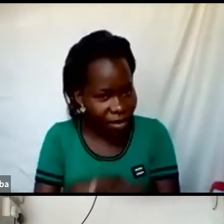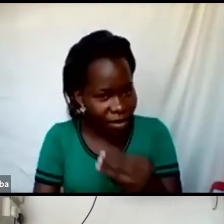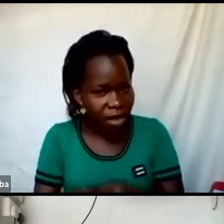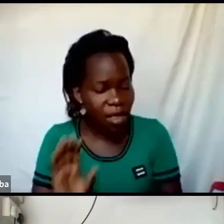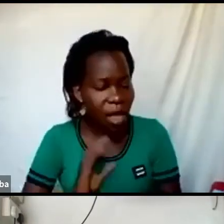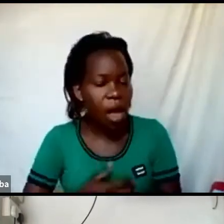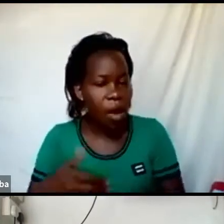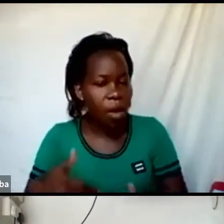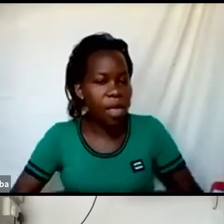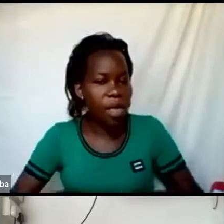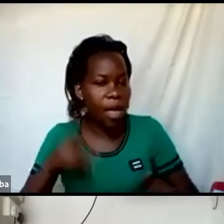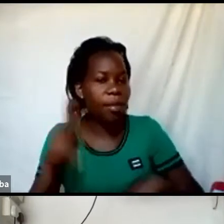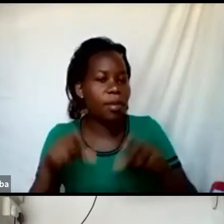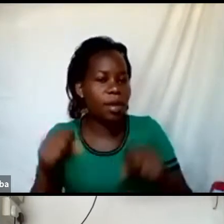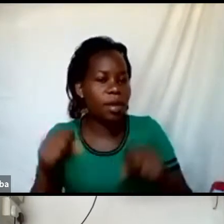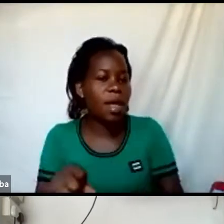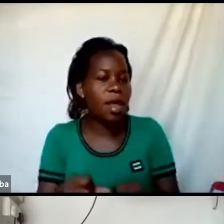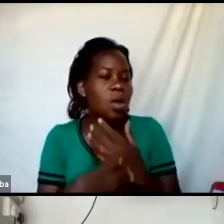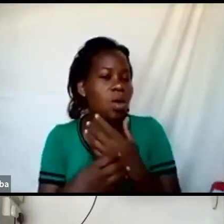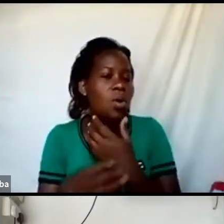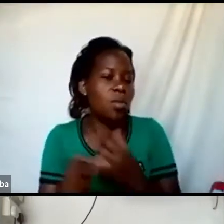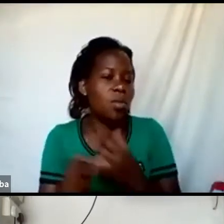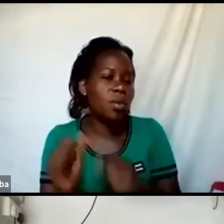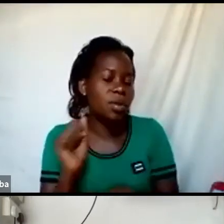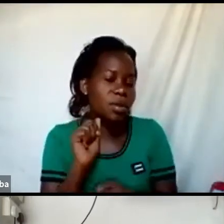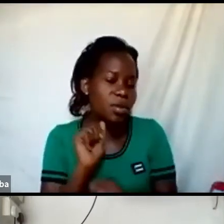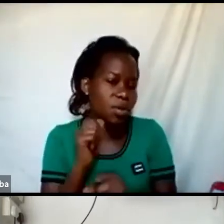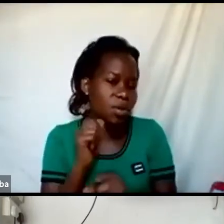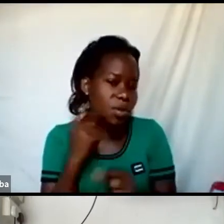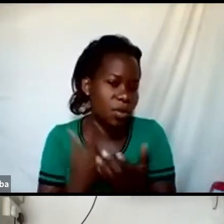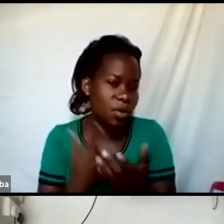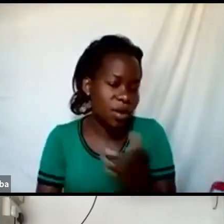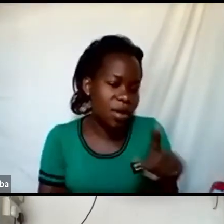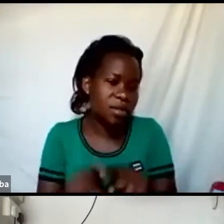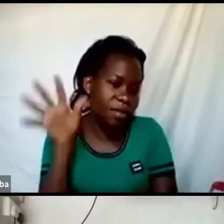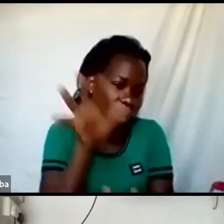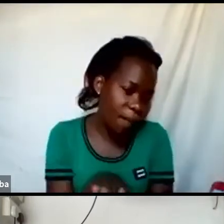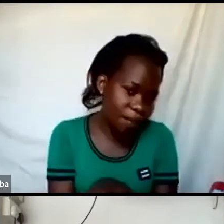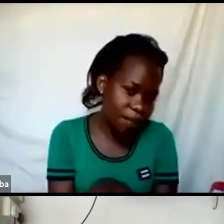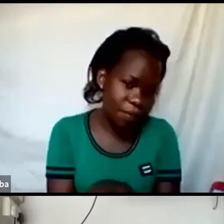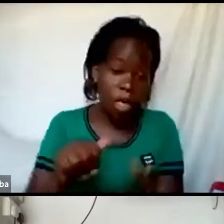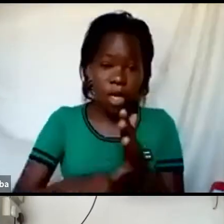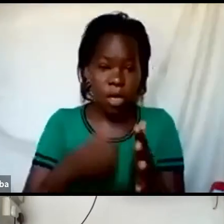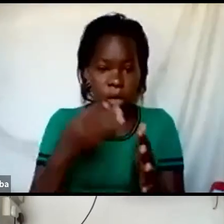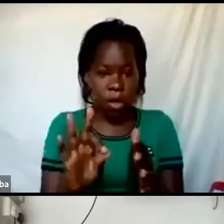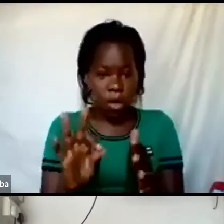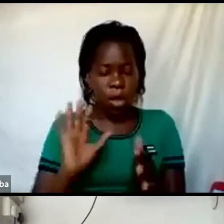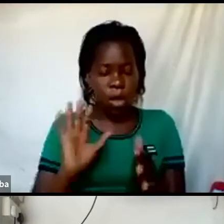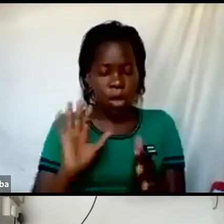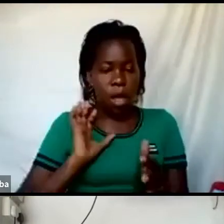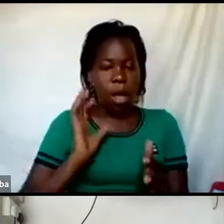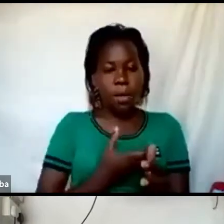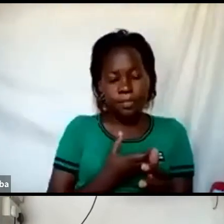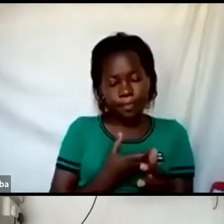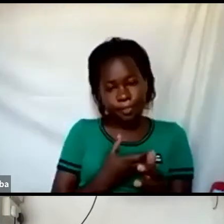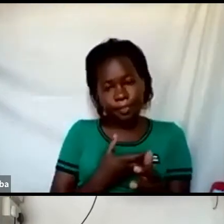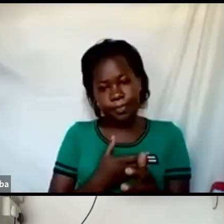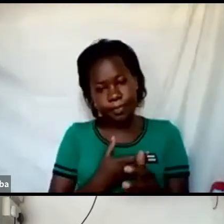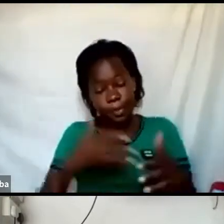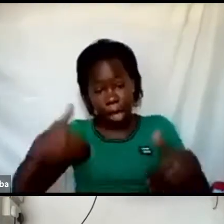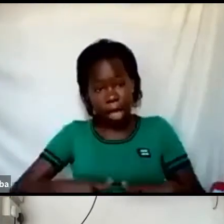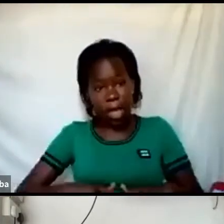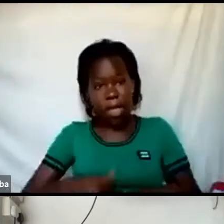those be? But also combined with that, the issue of our young women, our young ladies who seem to think